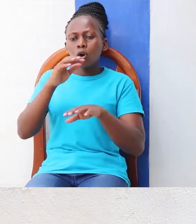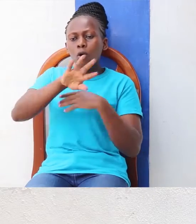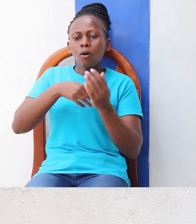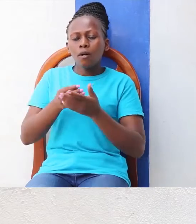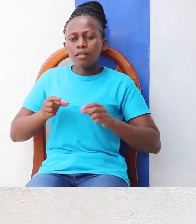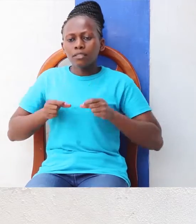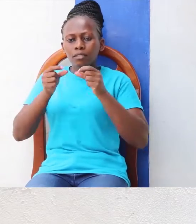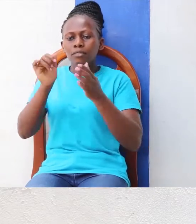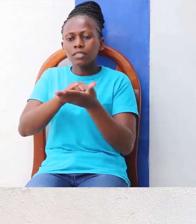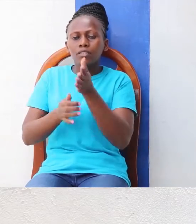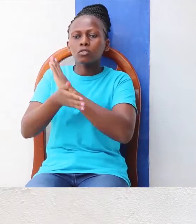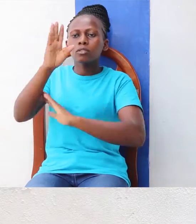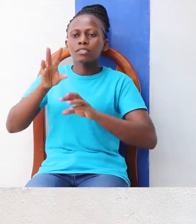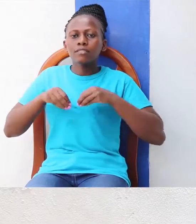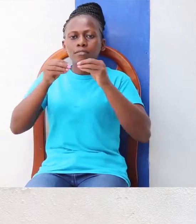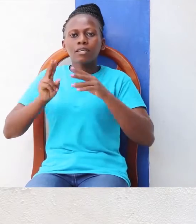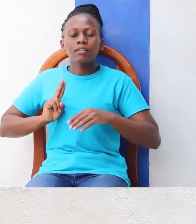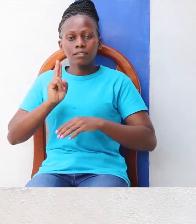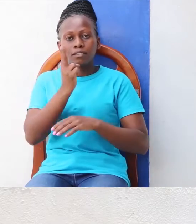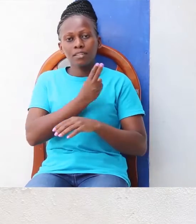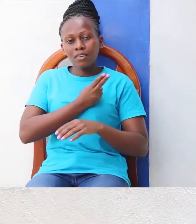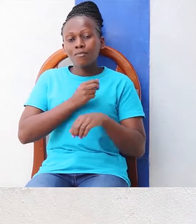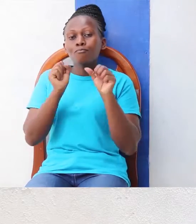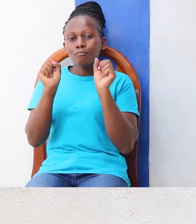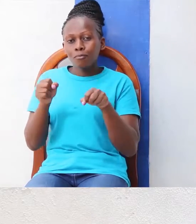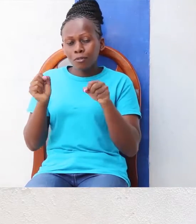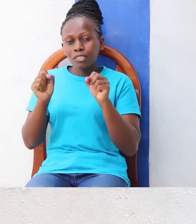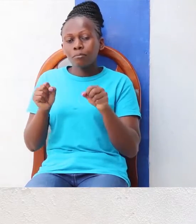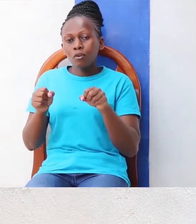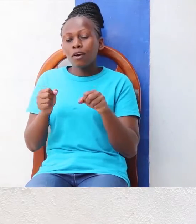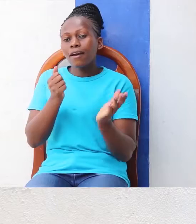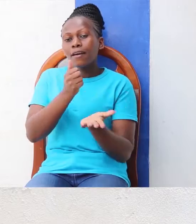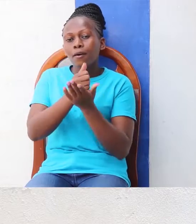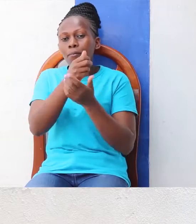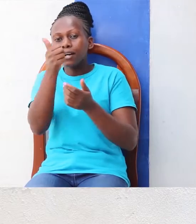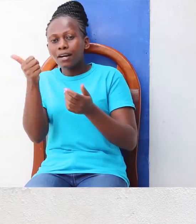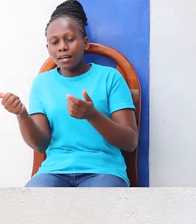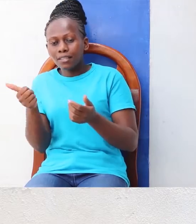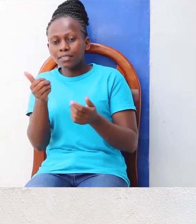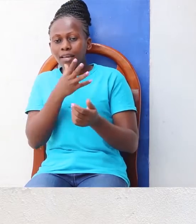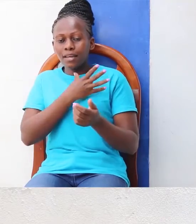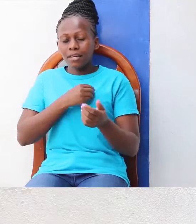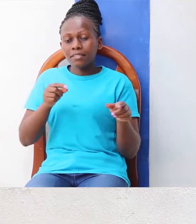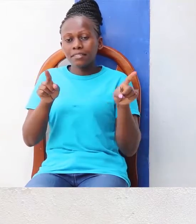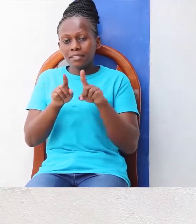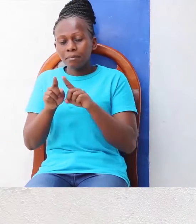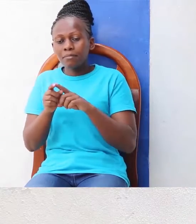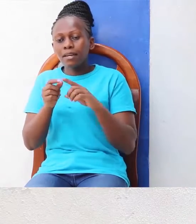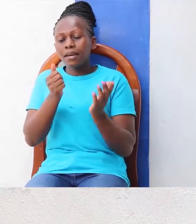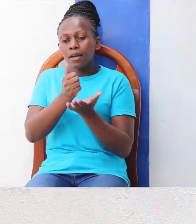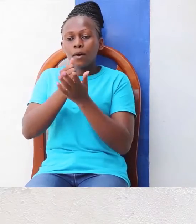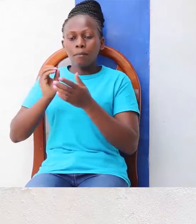gift that God has given us, we are able to minister to others and also to minister